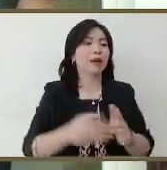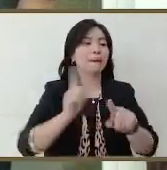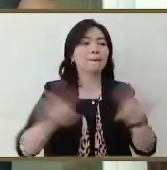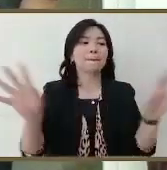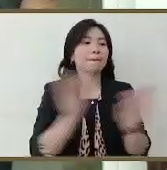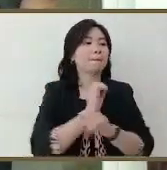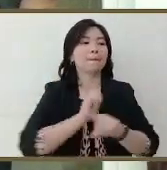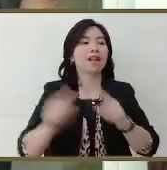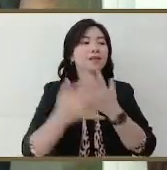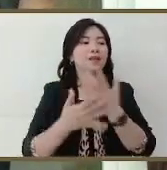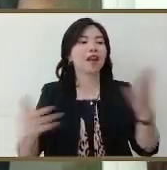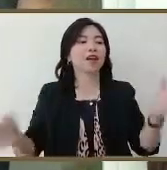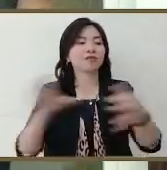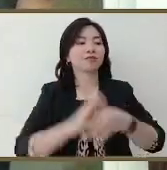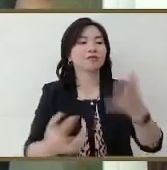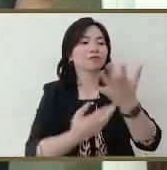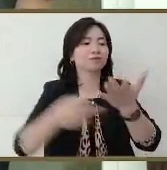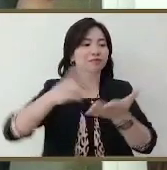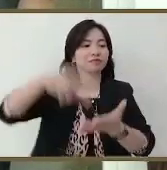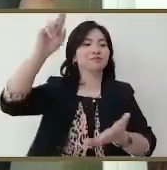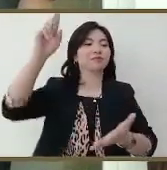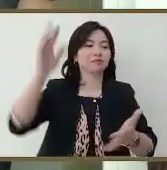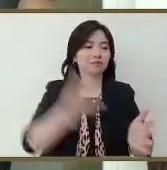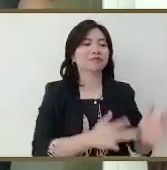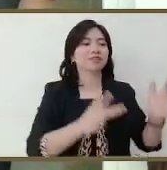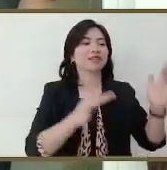again. But nothing but the blood of the risen